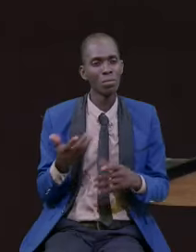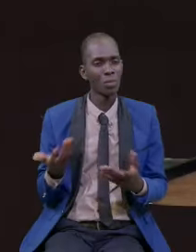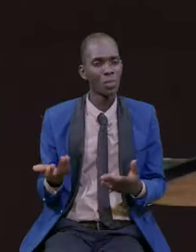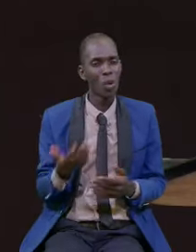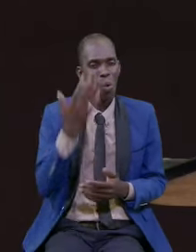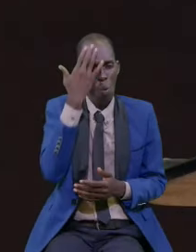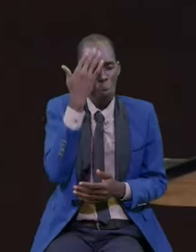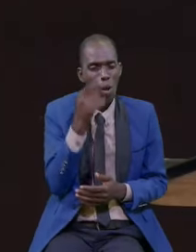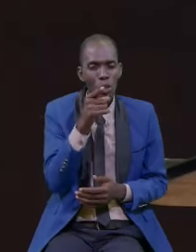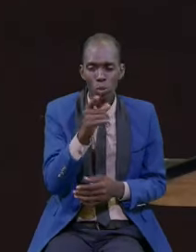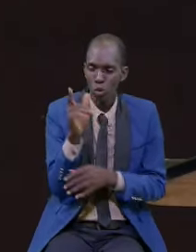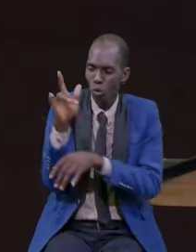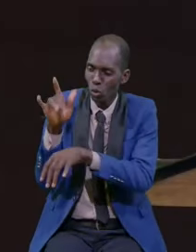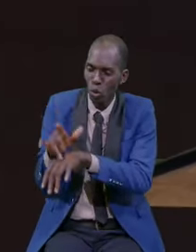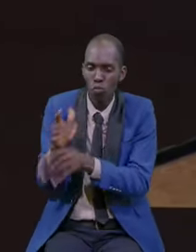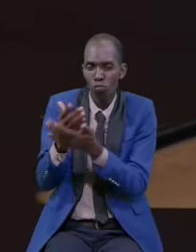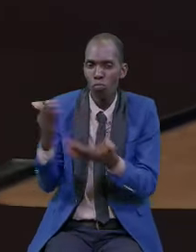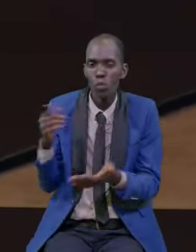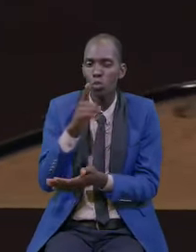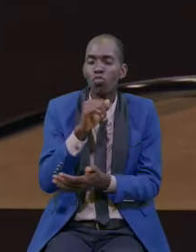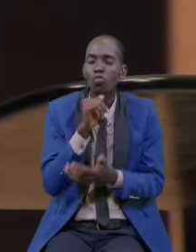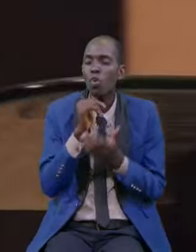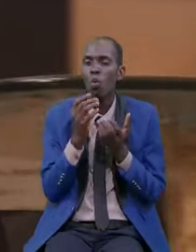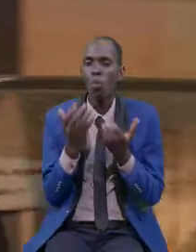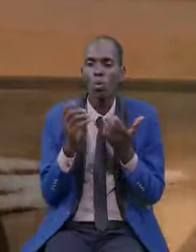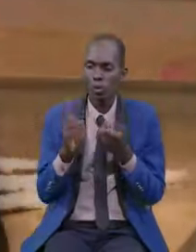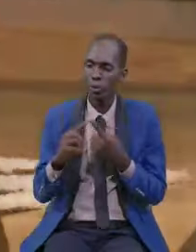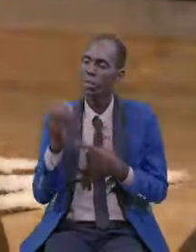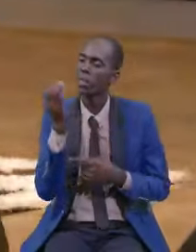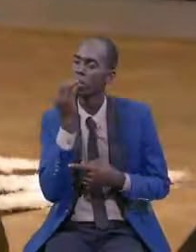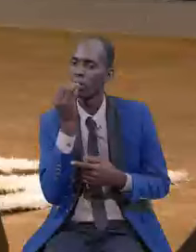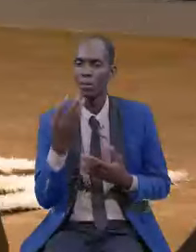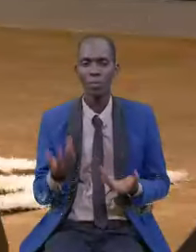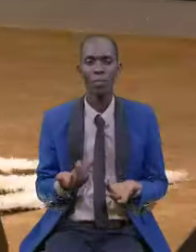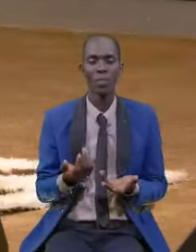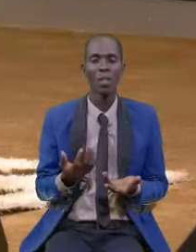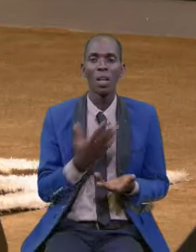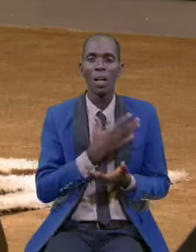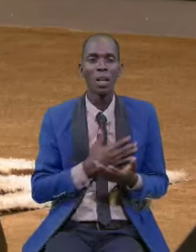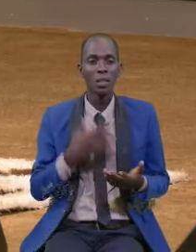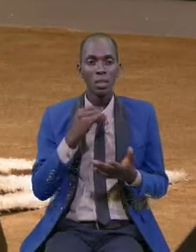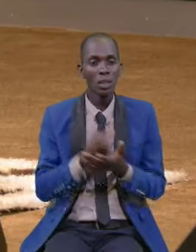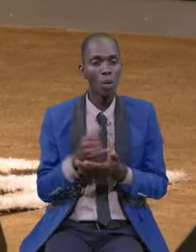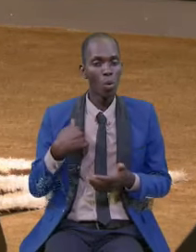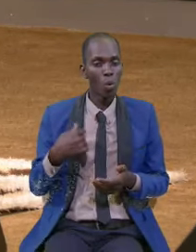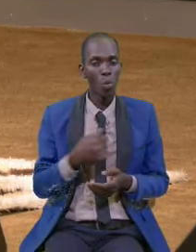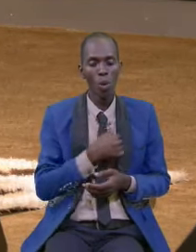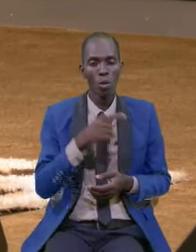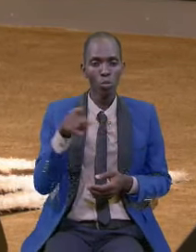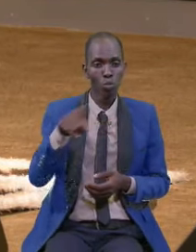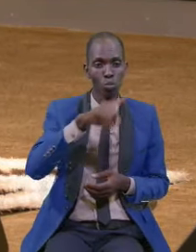eat? And he says, we should not eat, neither should we touch. And